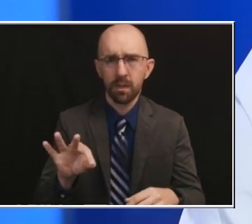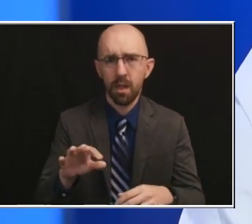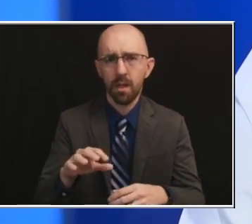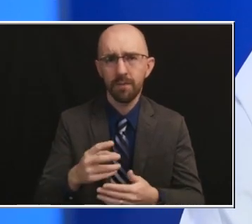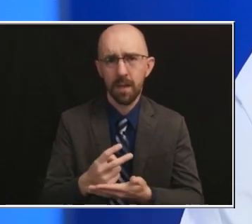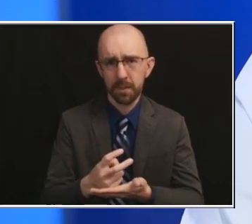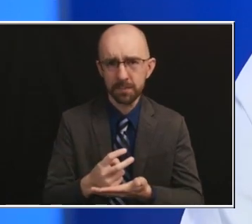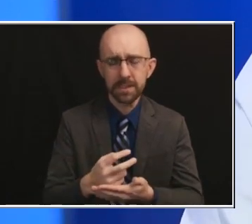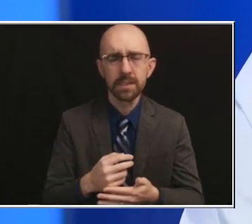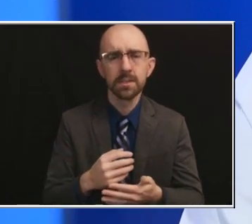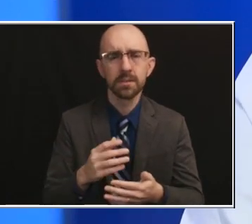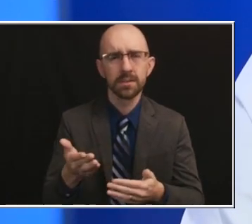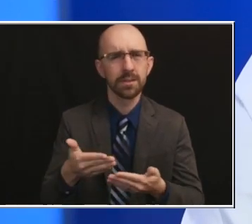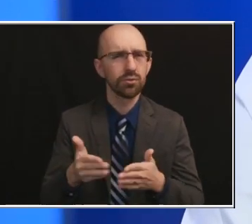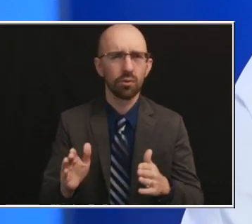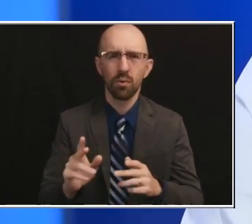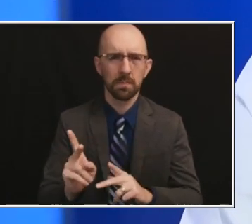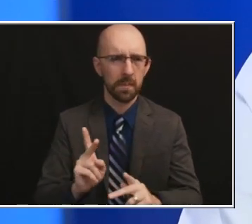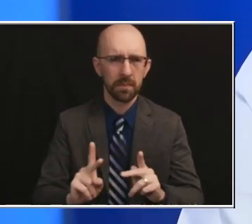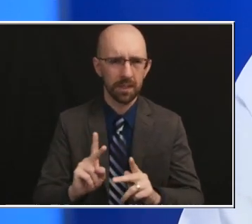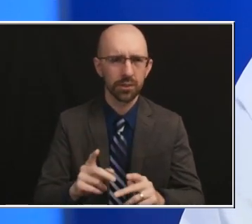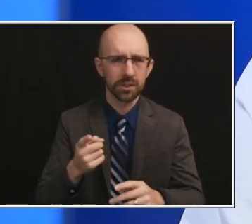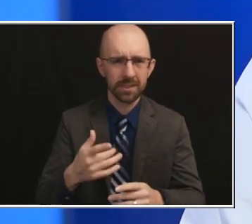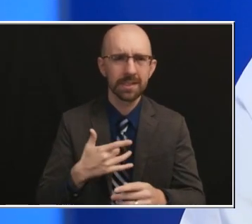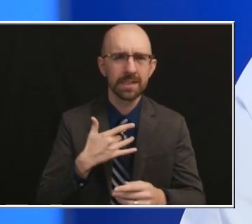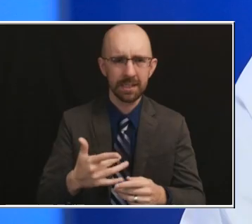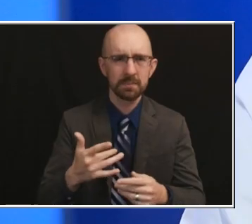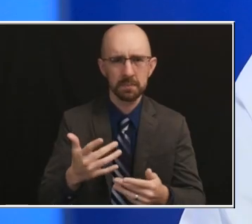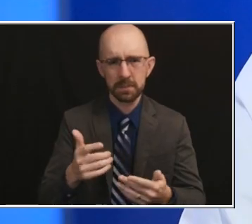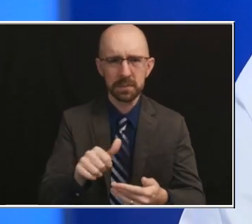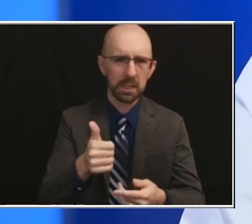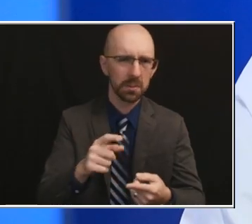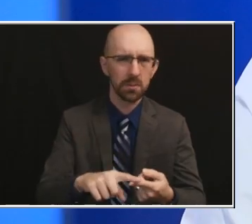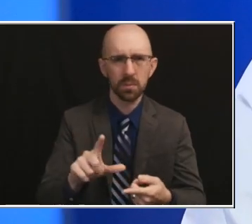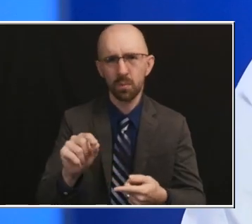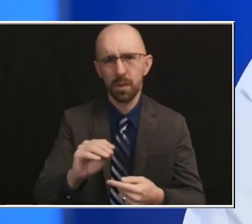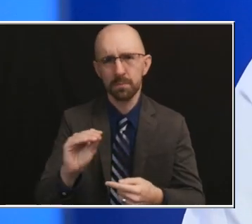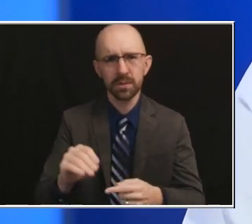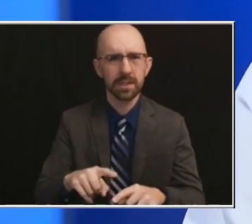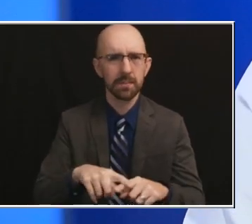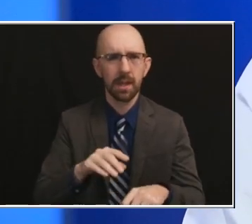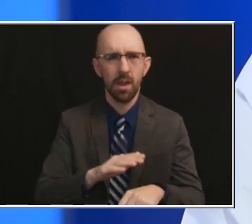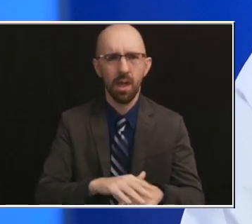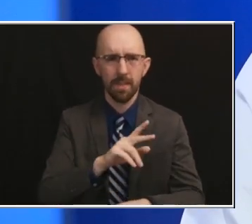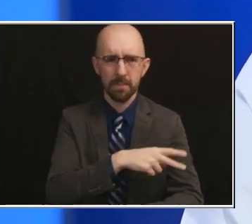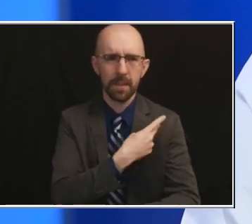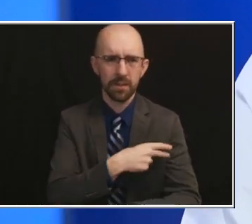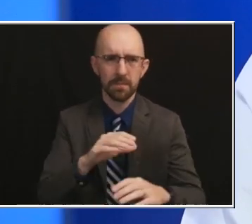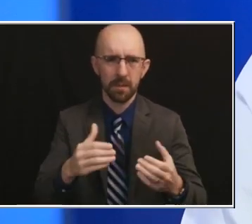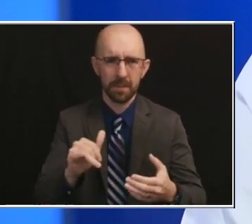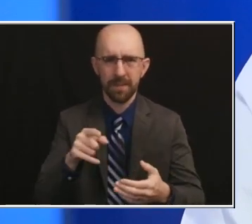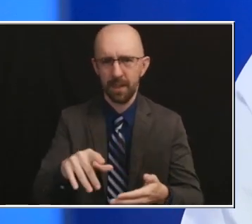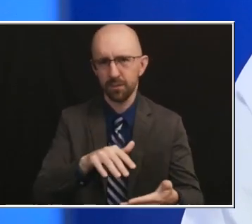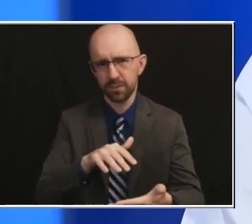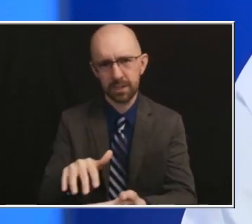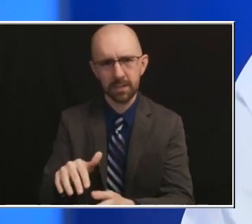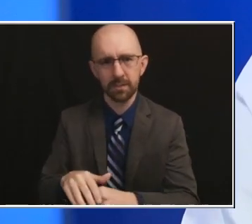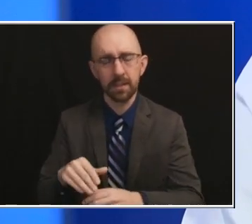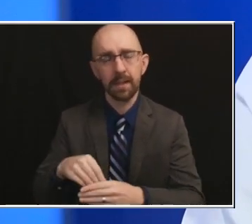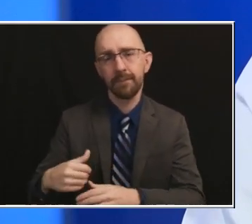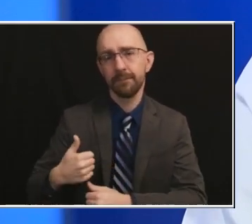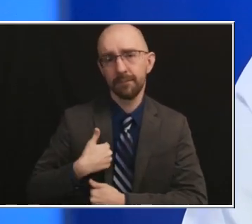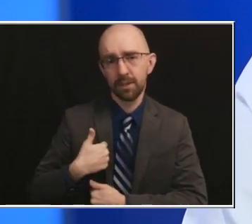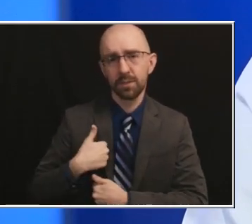in general population, say about 10 to 20%, depending upon the patient population that you study. And in veterans, about say 1